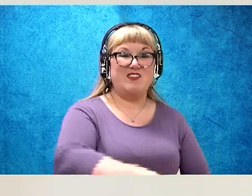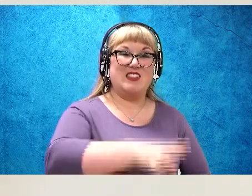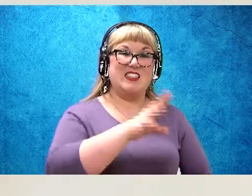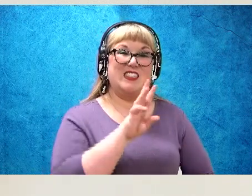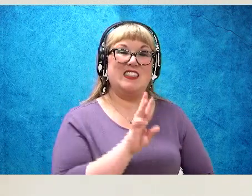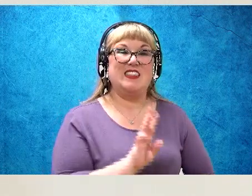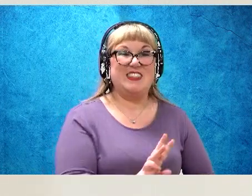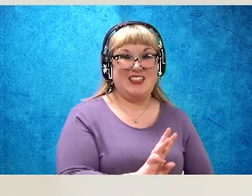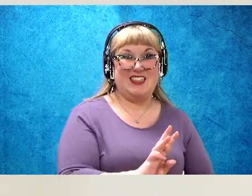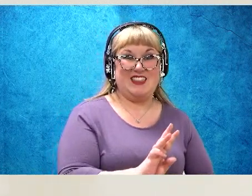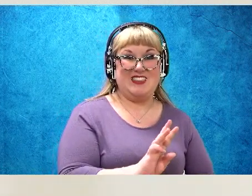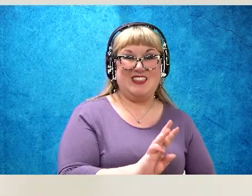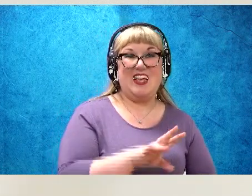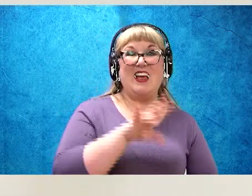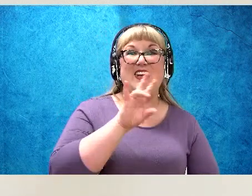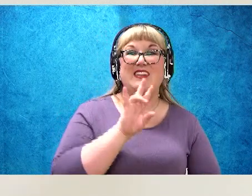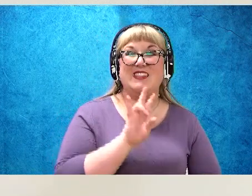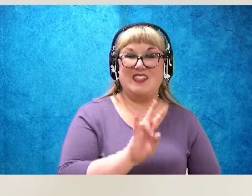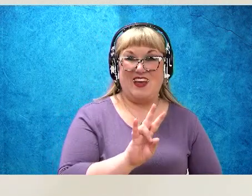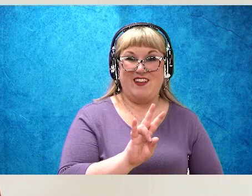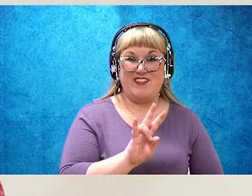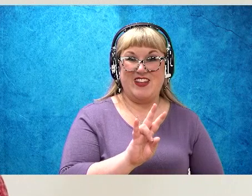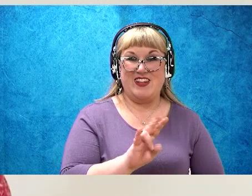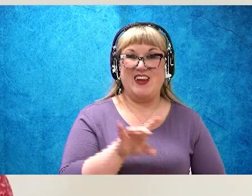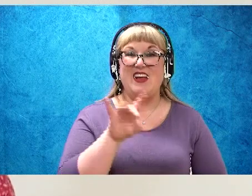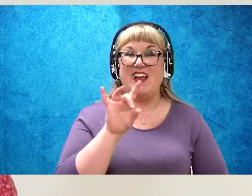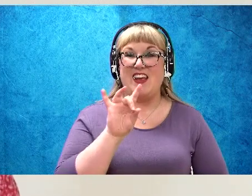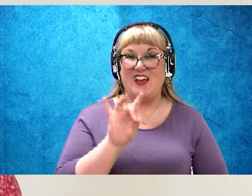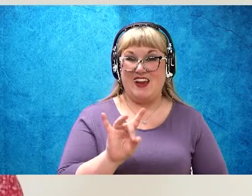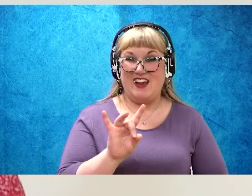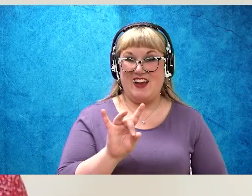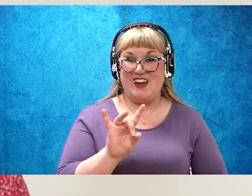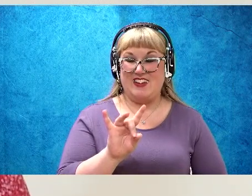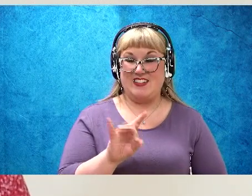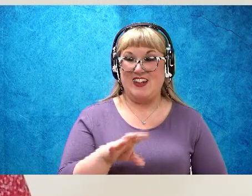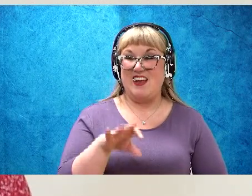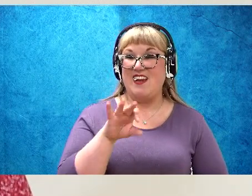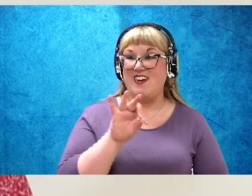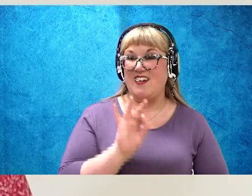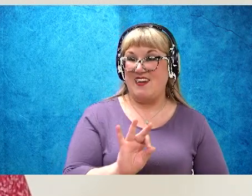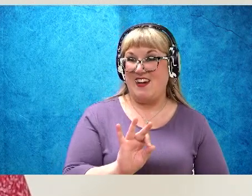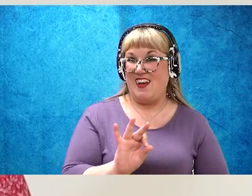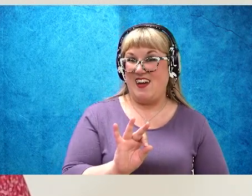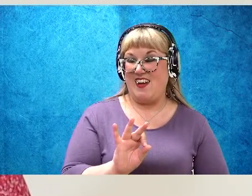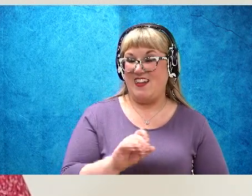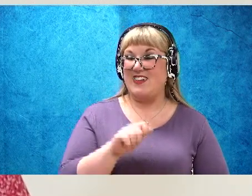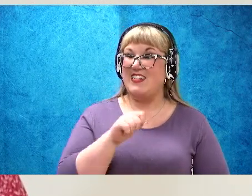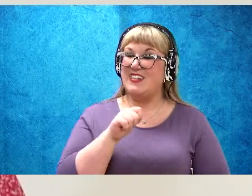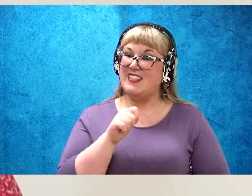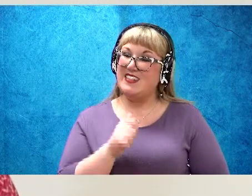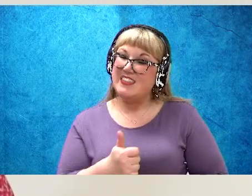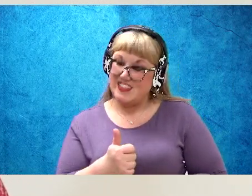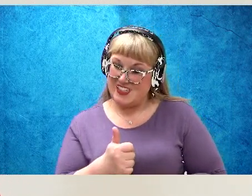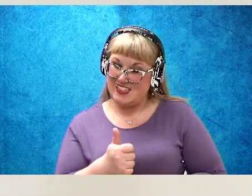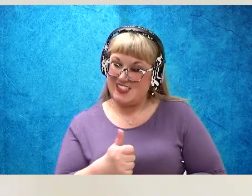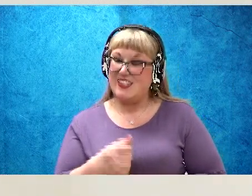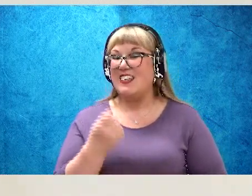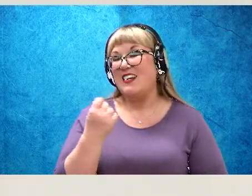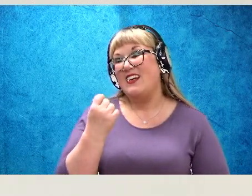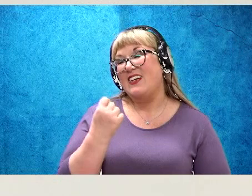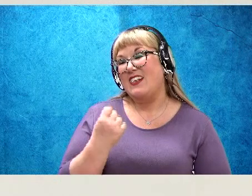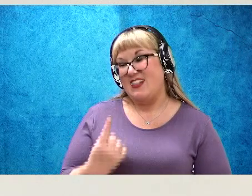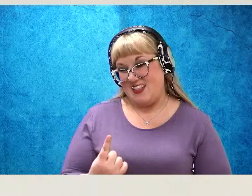5, 6, 7, 8, 9,